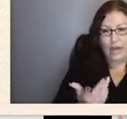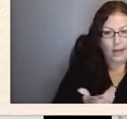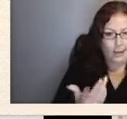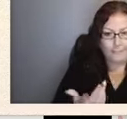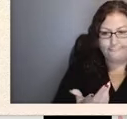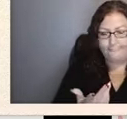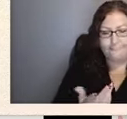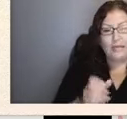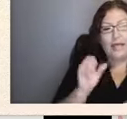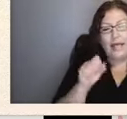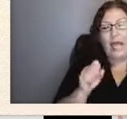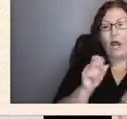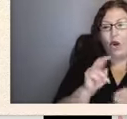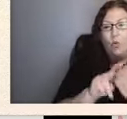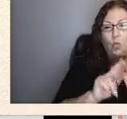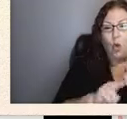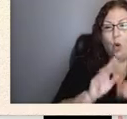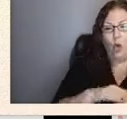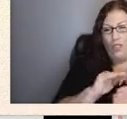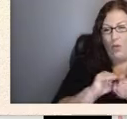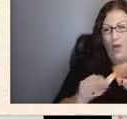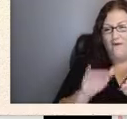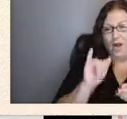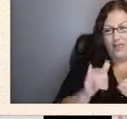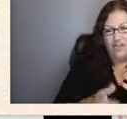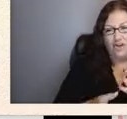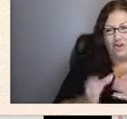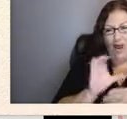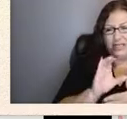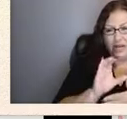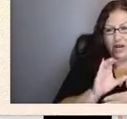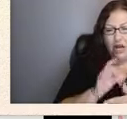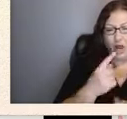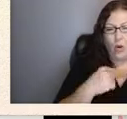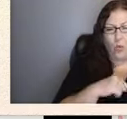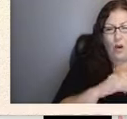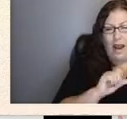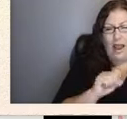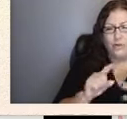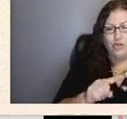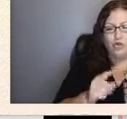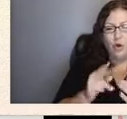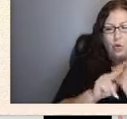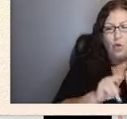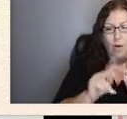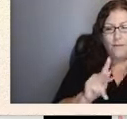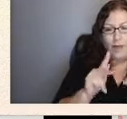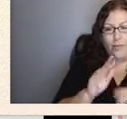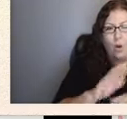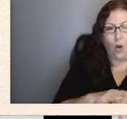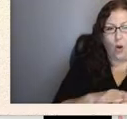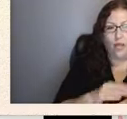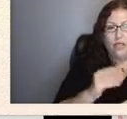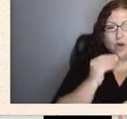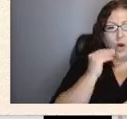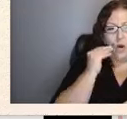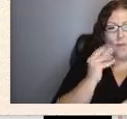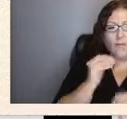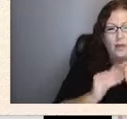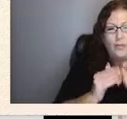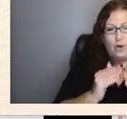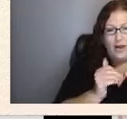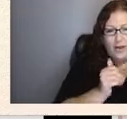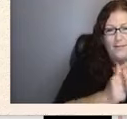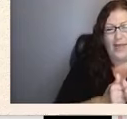can enroll on the waiver. And this is the criteria where we're able to enroll individuals on the home and community-based services iBudget